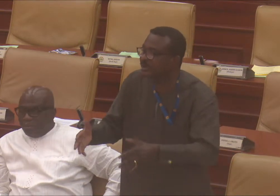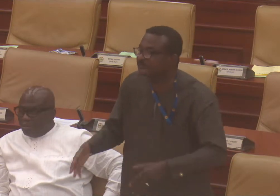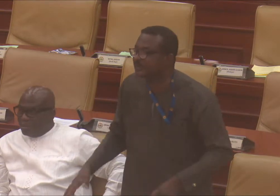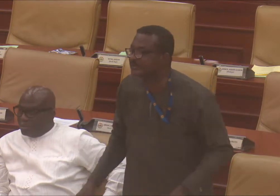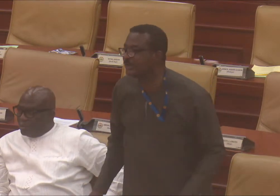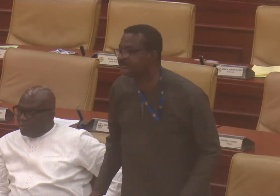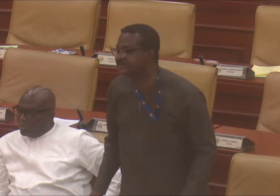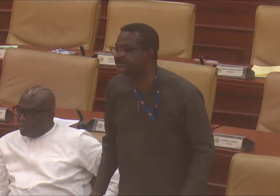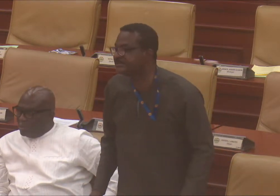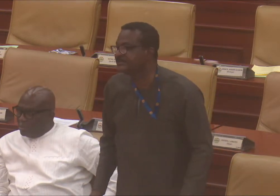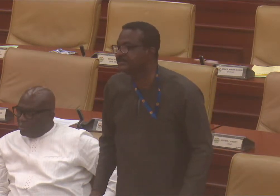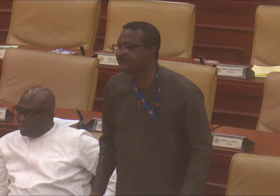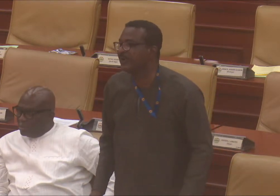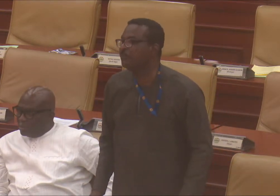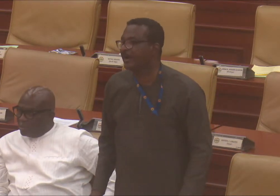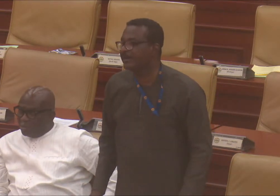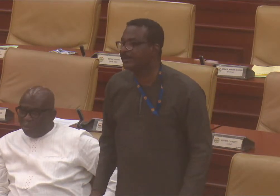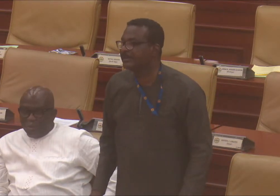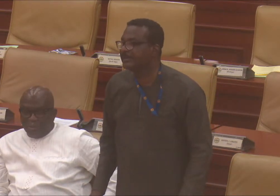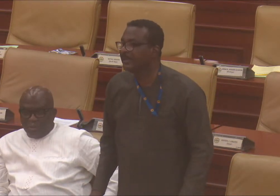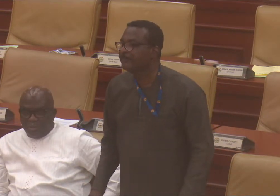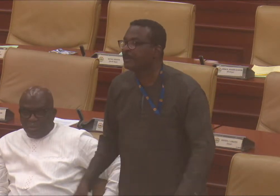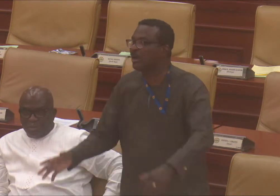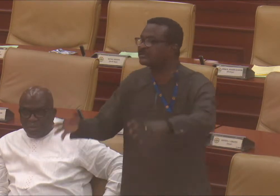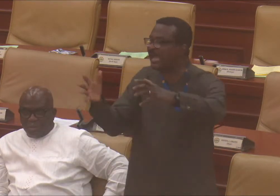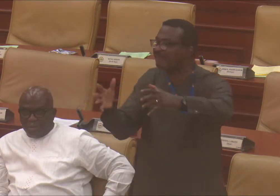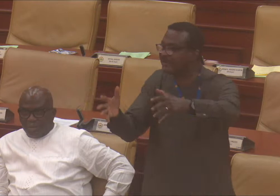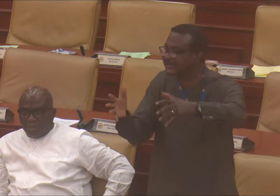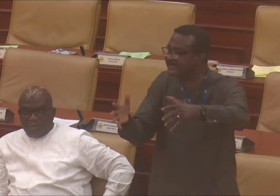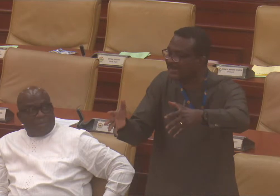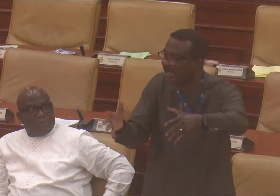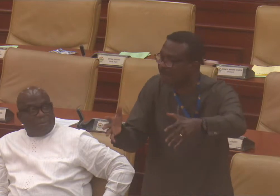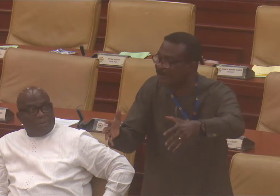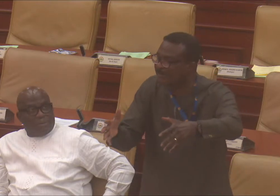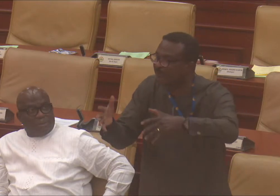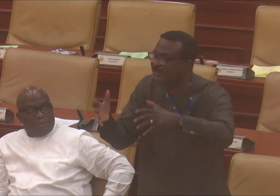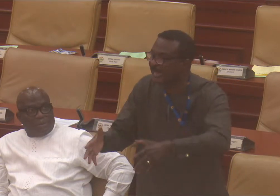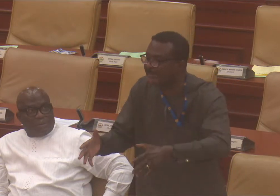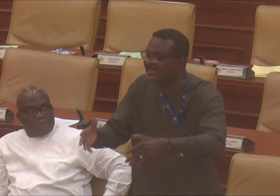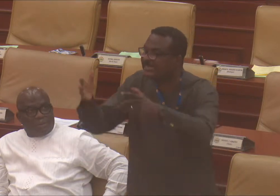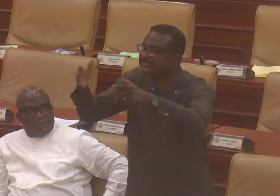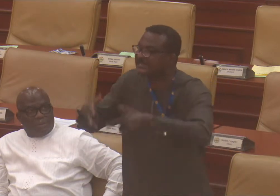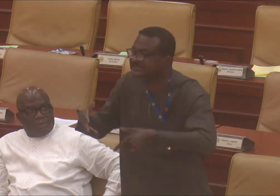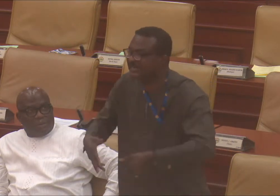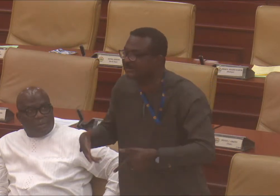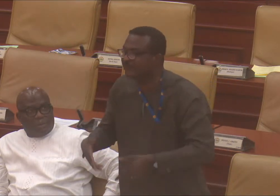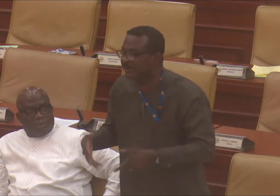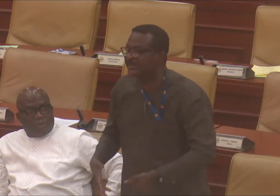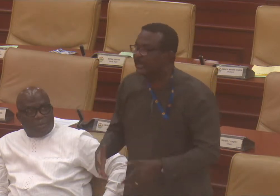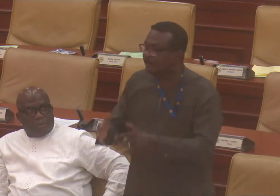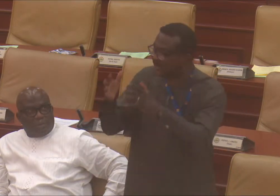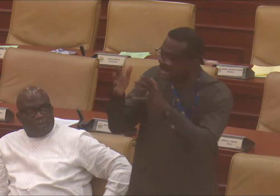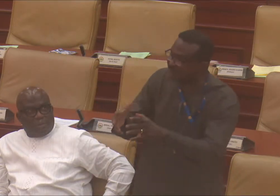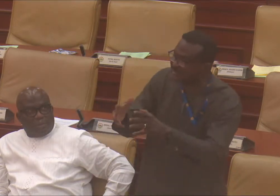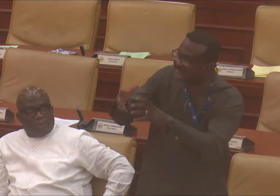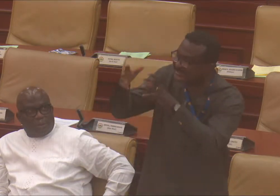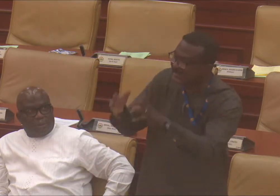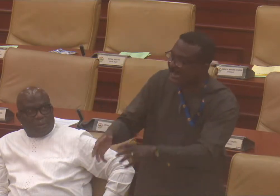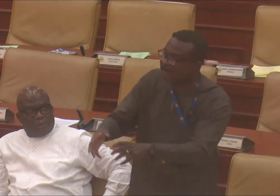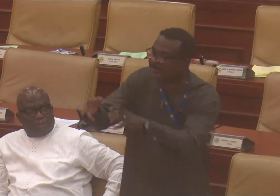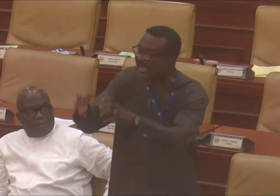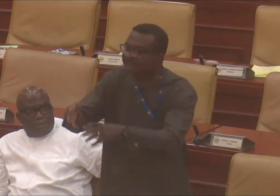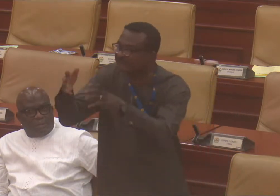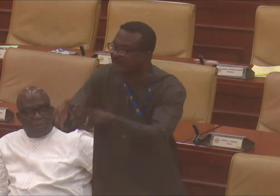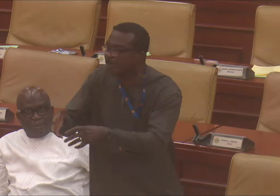of 2020, February. Because everything that happened before that, he takes credit for it. But everything that